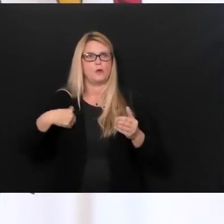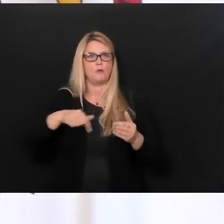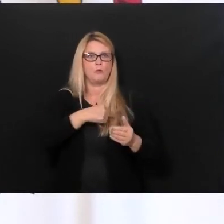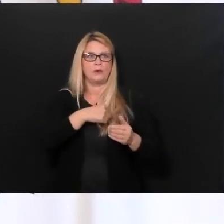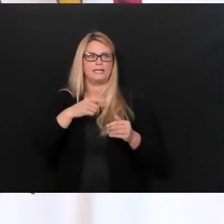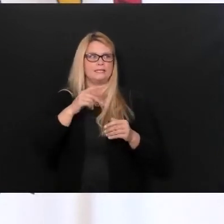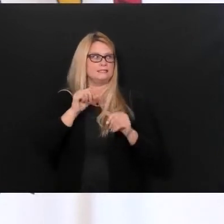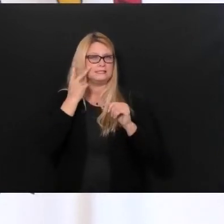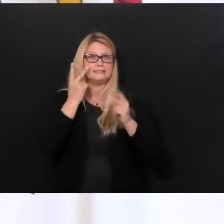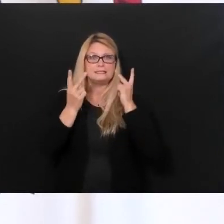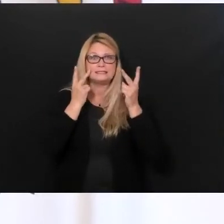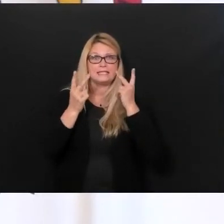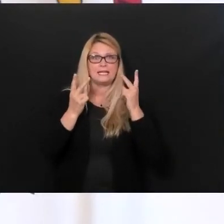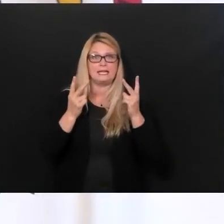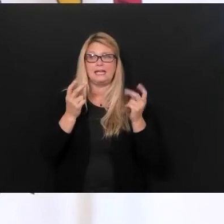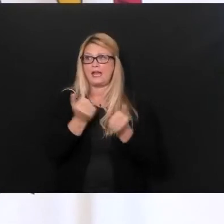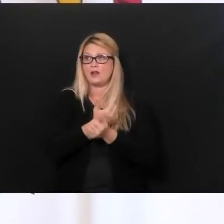up,